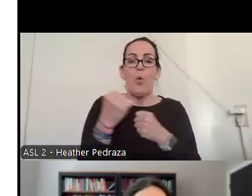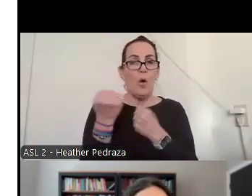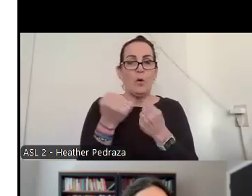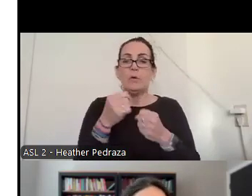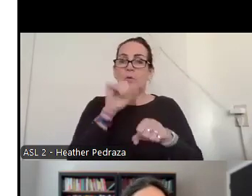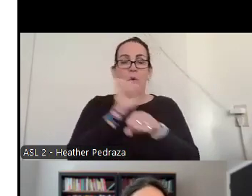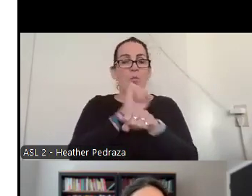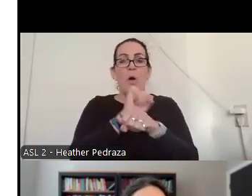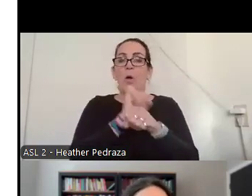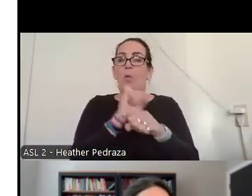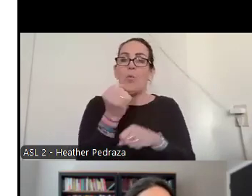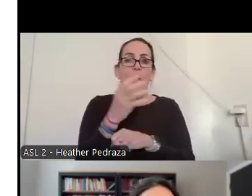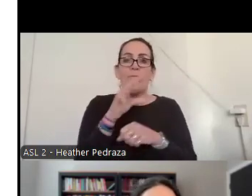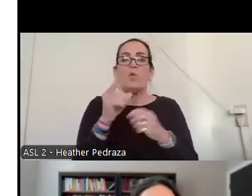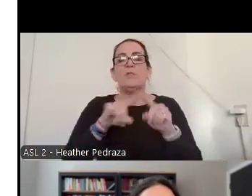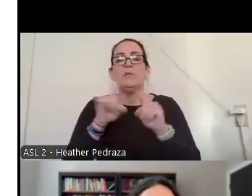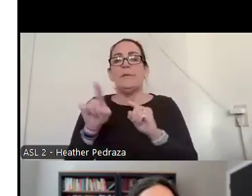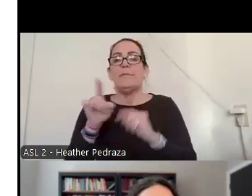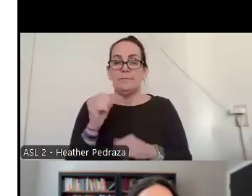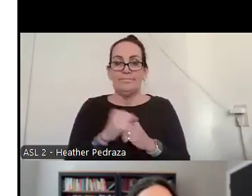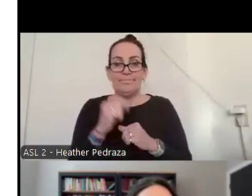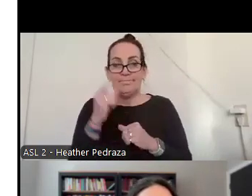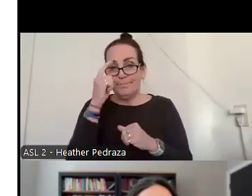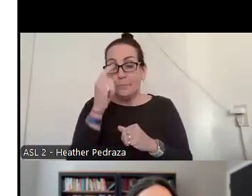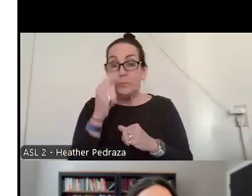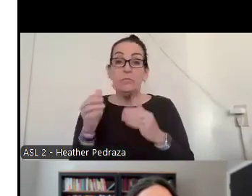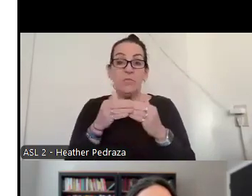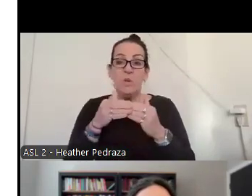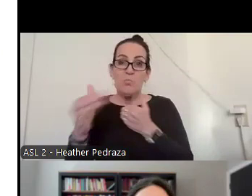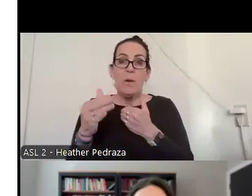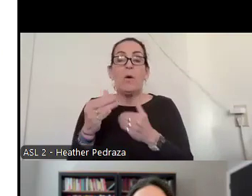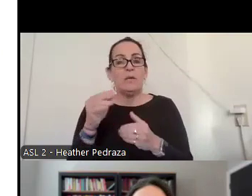adults. Next slide, please.